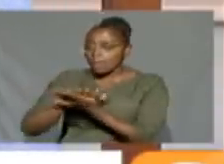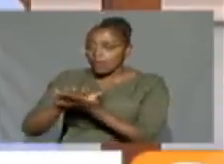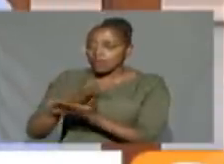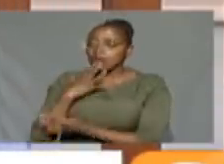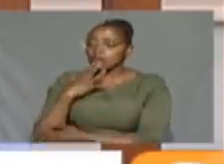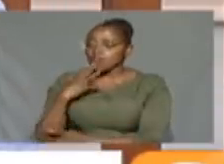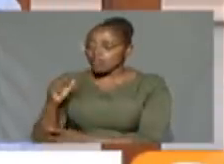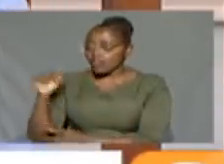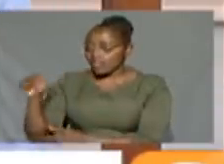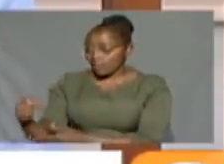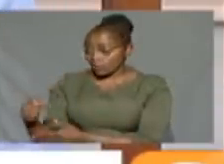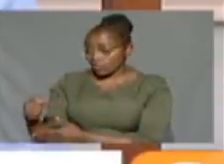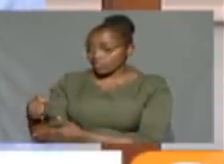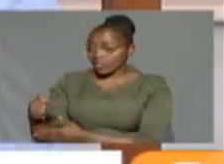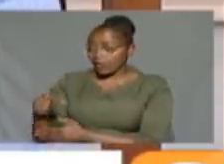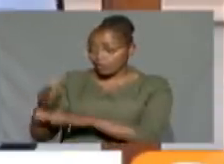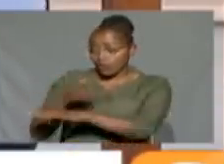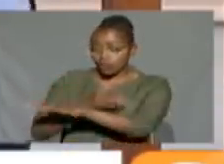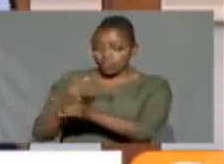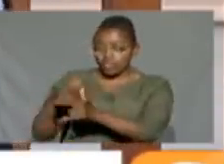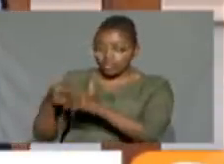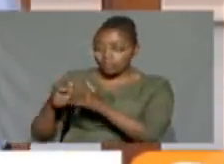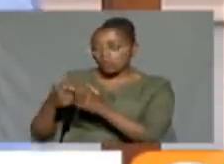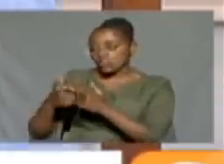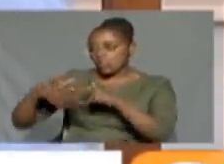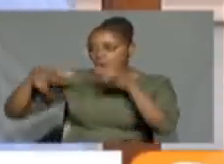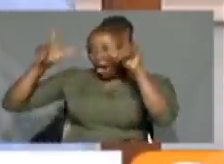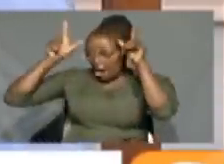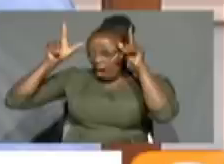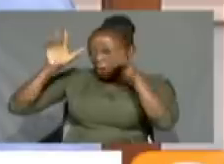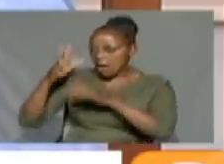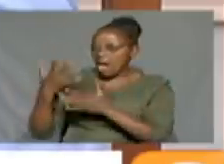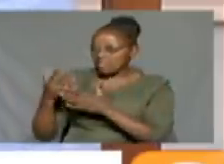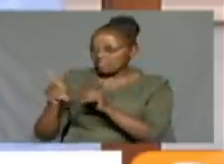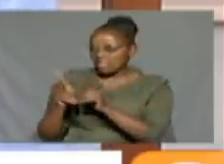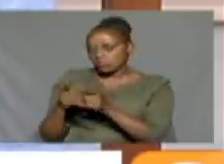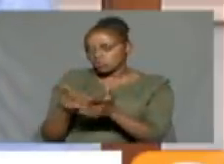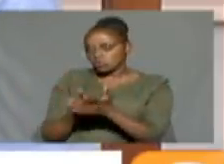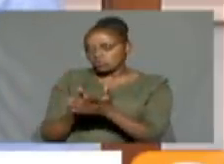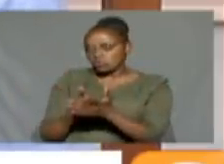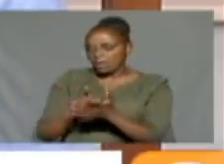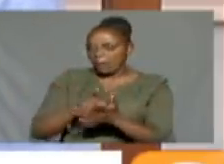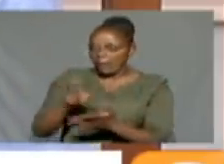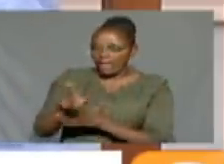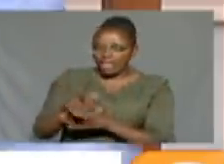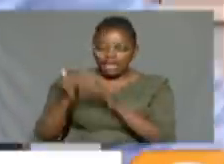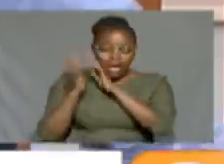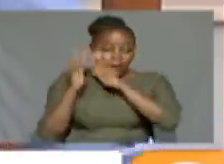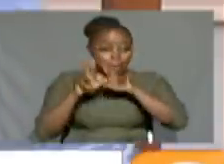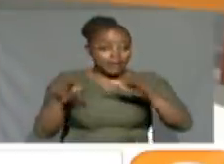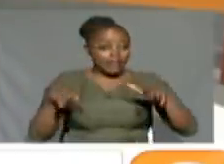500 shilling loan back then, right? Yeah. You could put your cow as collateral. You could put your bed.